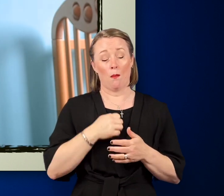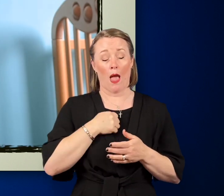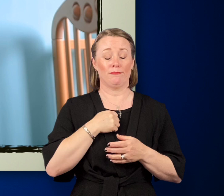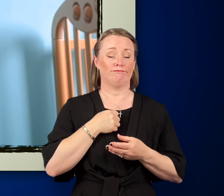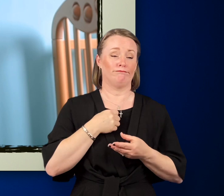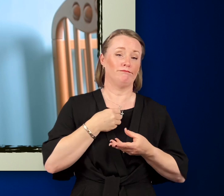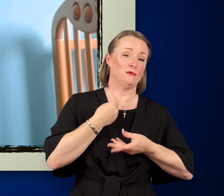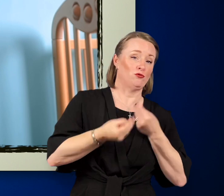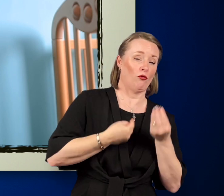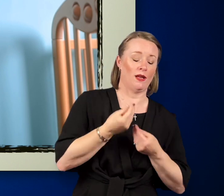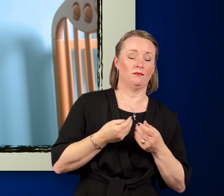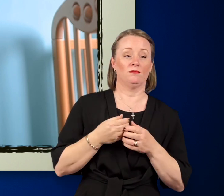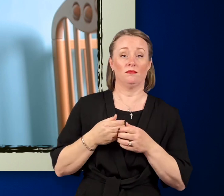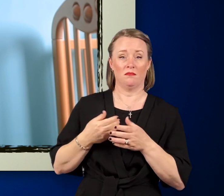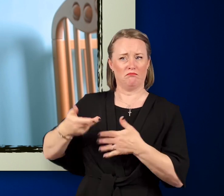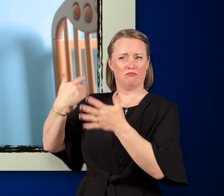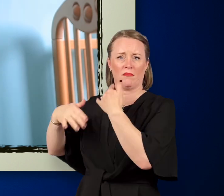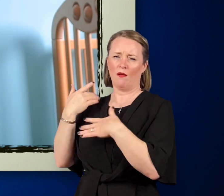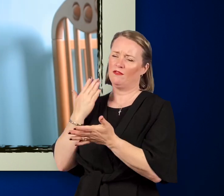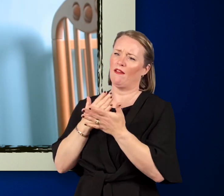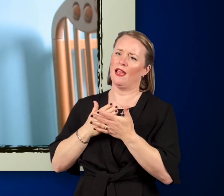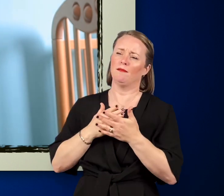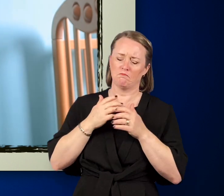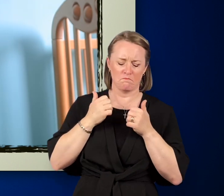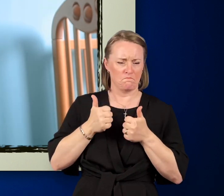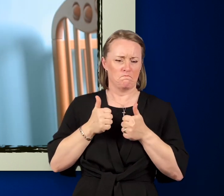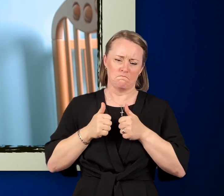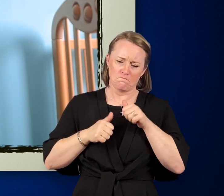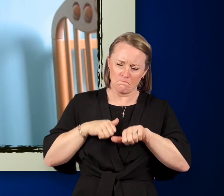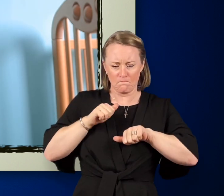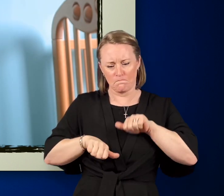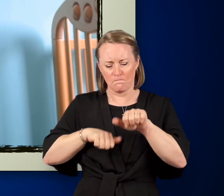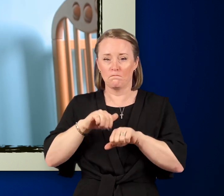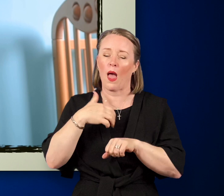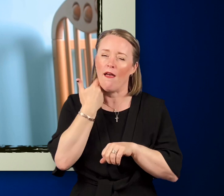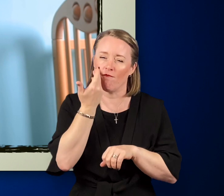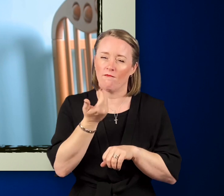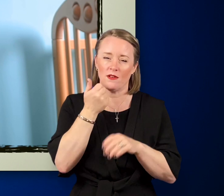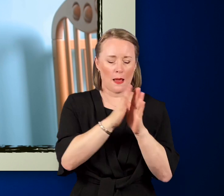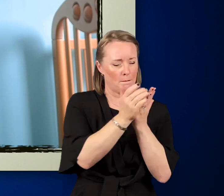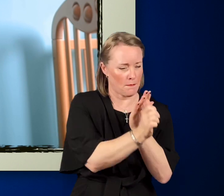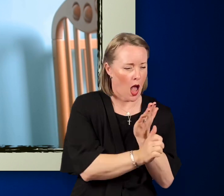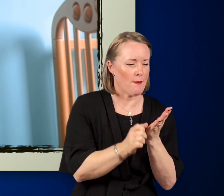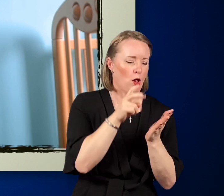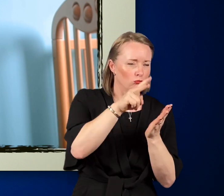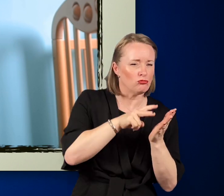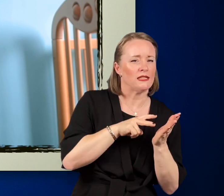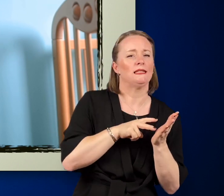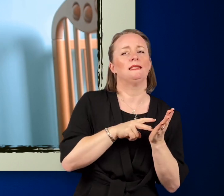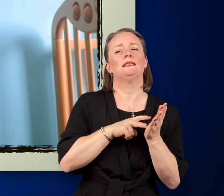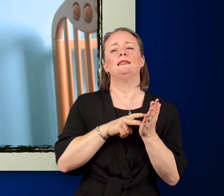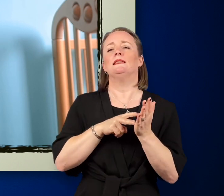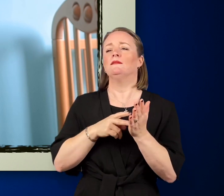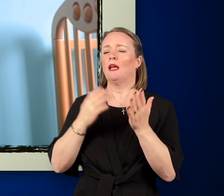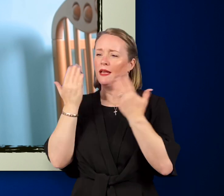faith. I used to be really good at reading the Bible first thing in the morning before I went to work, praying each evening, making some time to talking